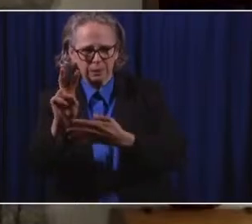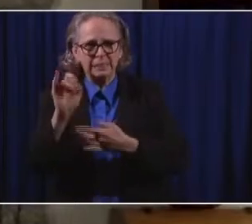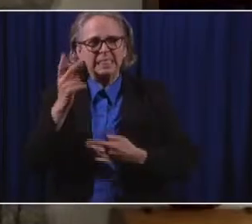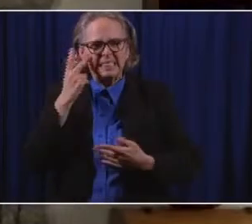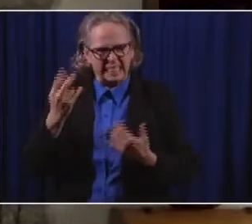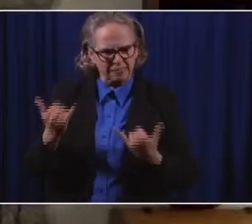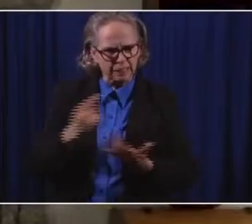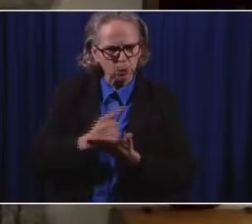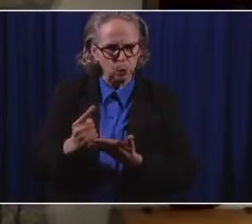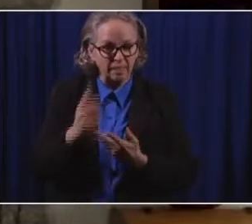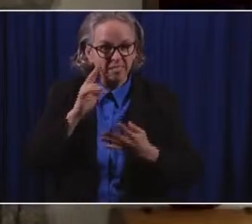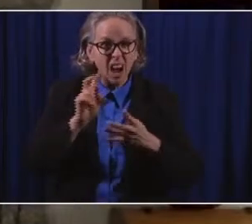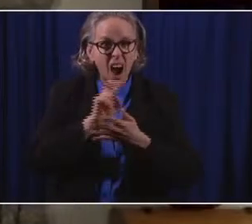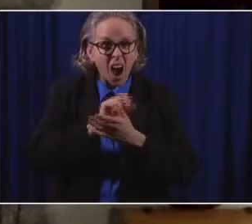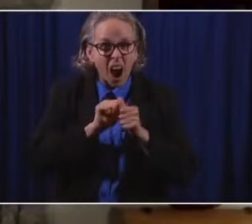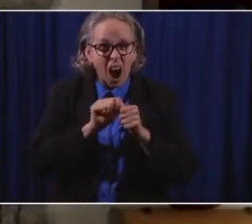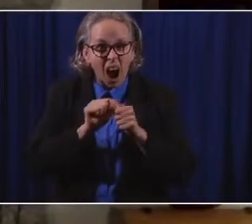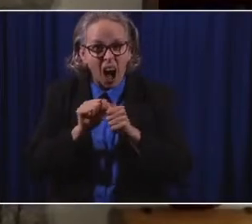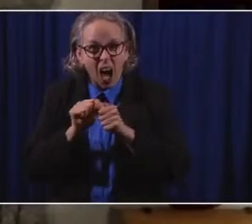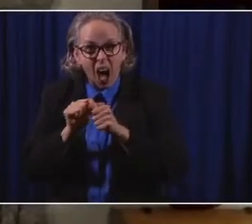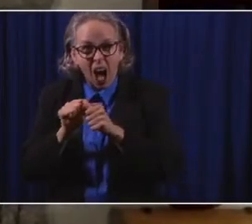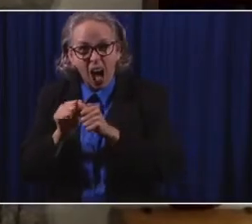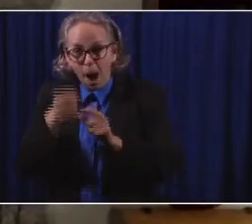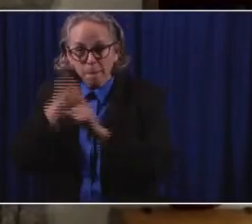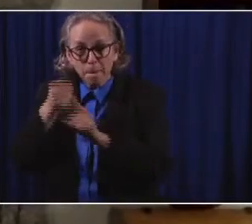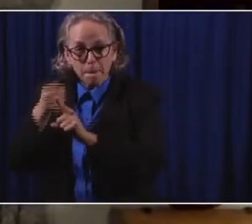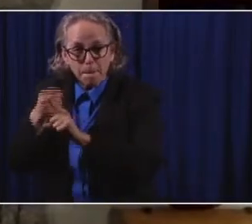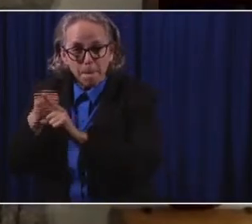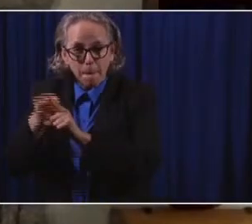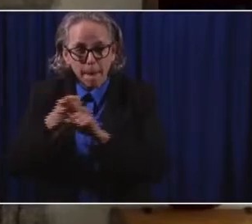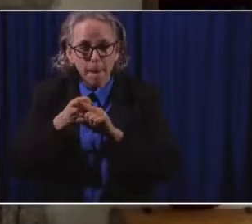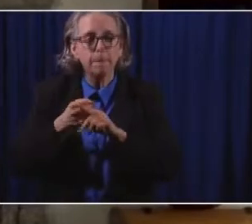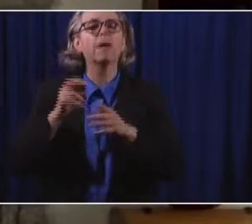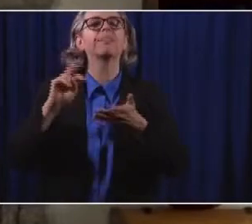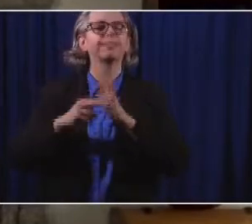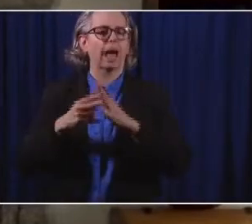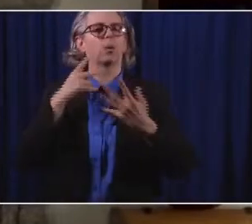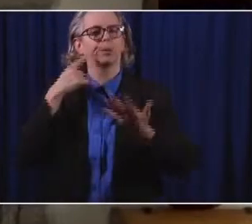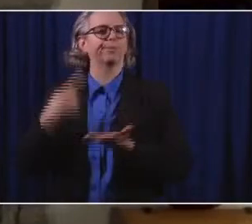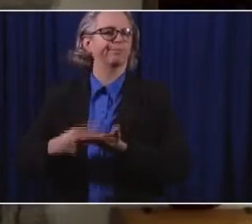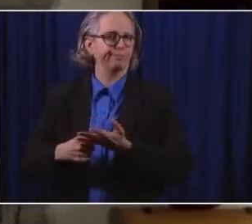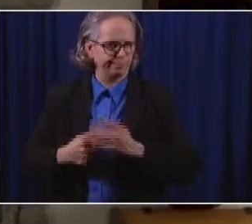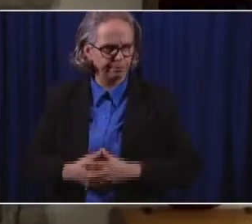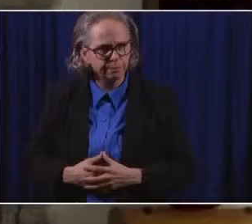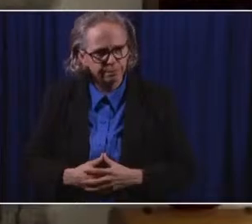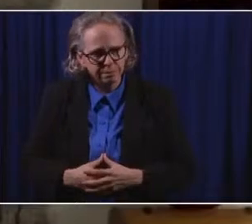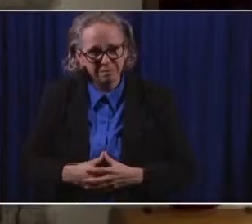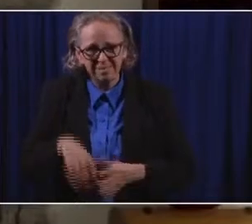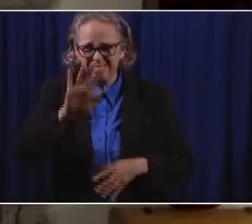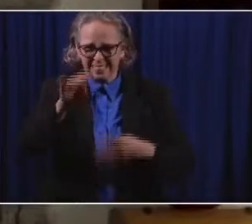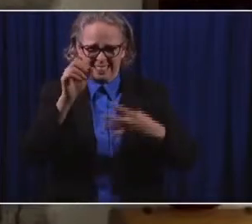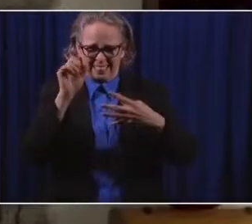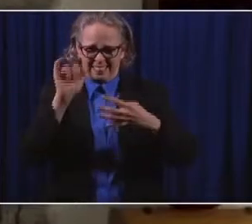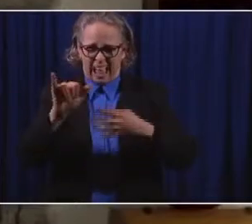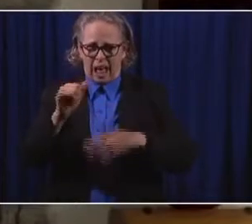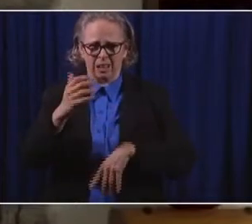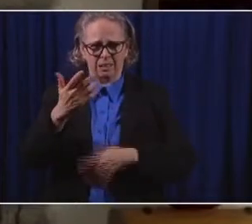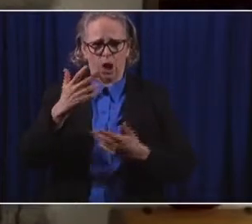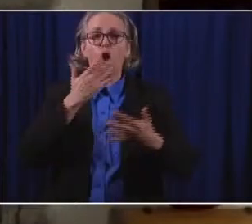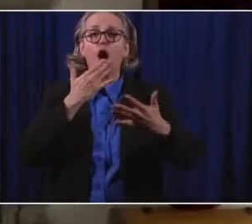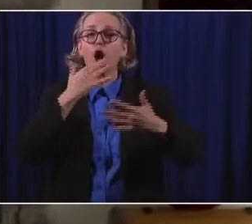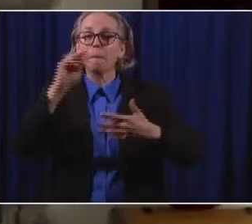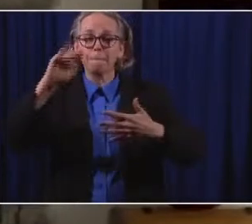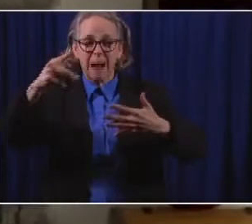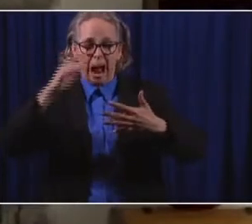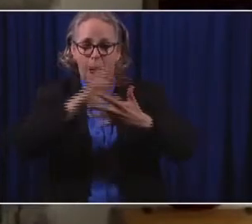purple. Again, I would just caution everyone that, you got to look at 2 things. Look at how much spread